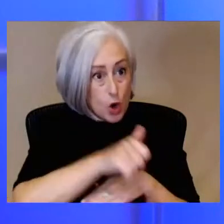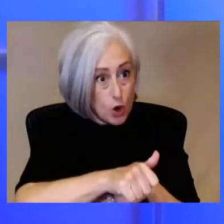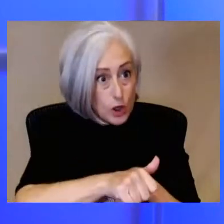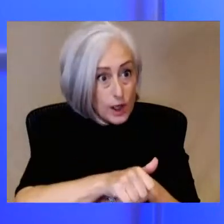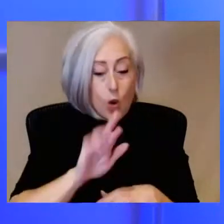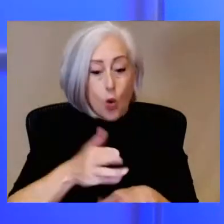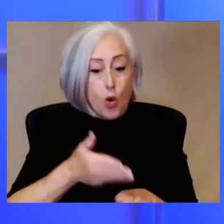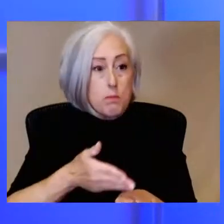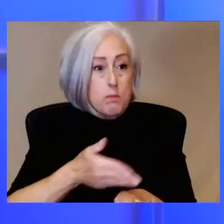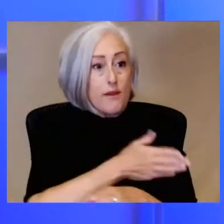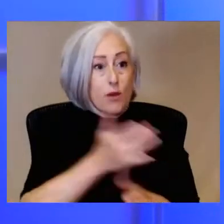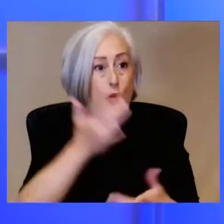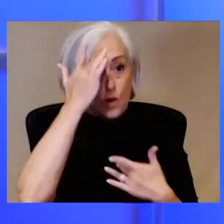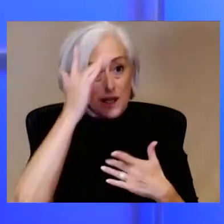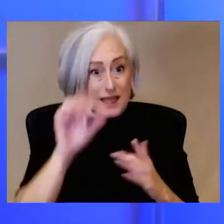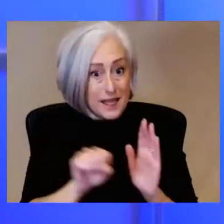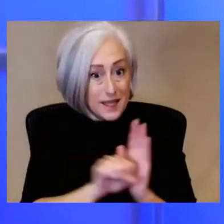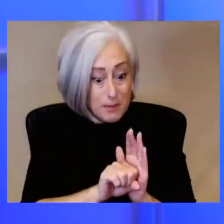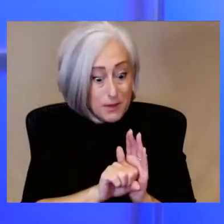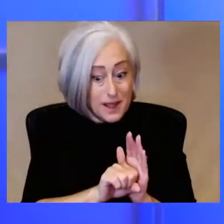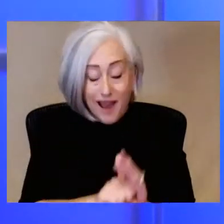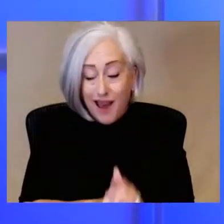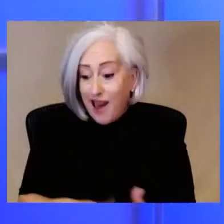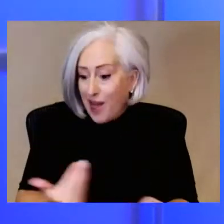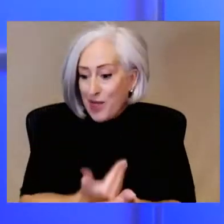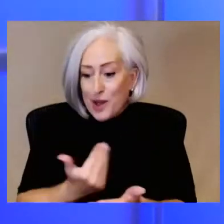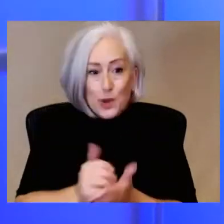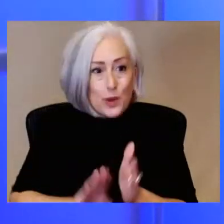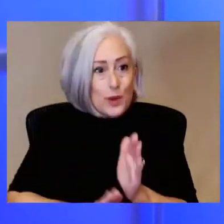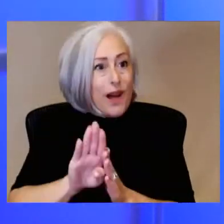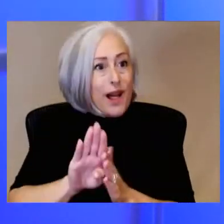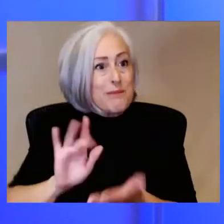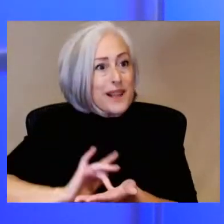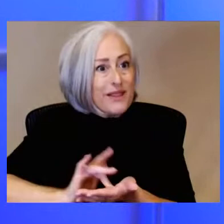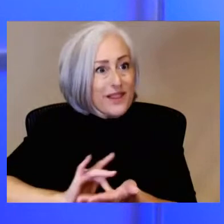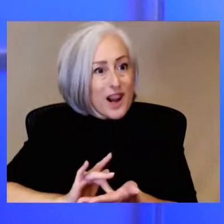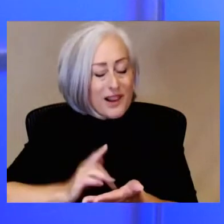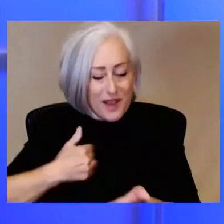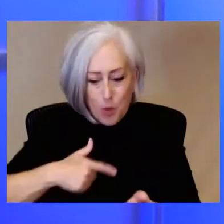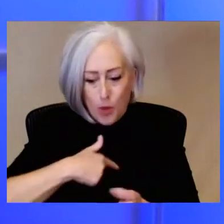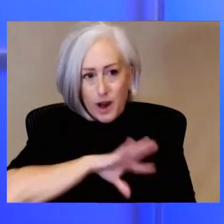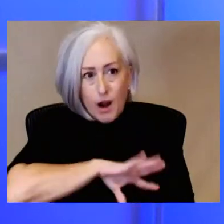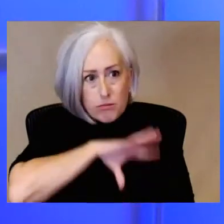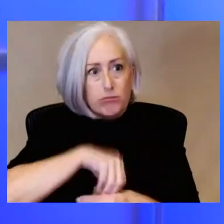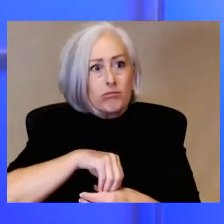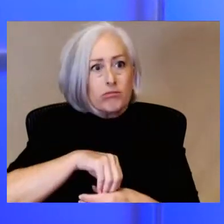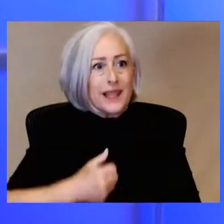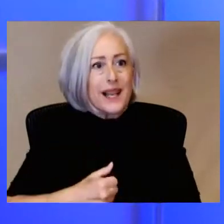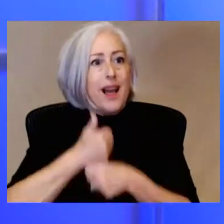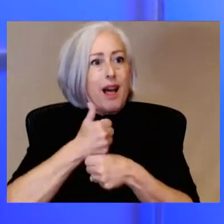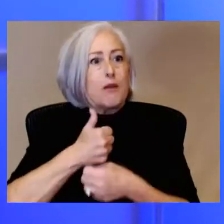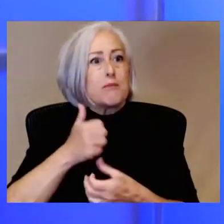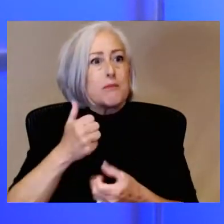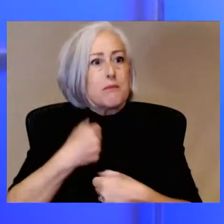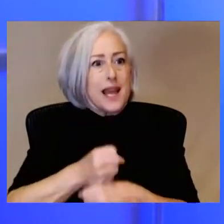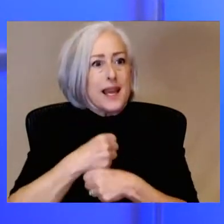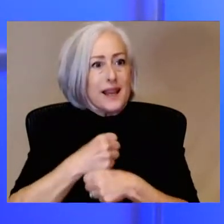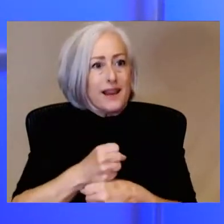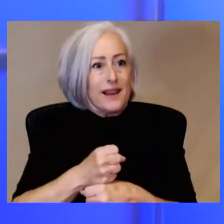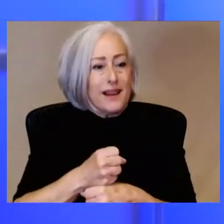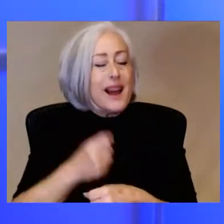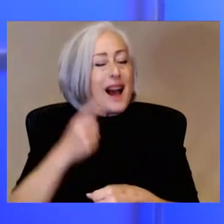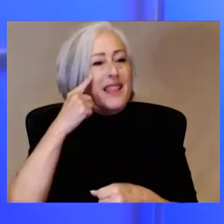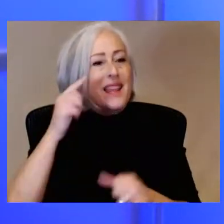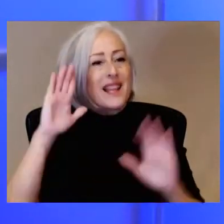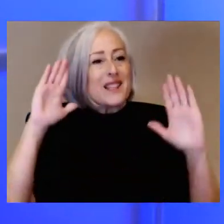these new drugs that are coming and that we're a part of creating. So very exciting times. I think it's a hopeful time too